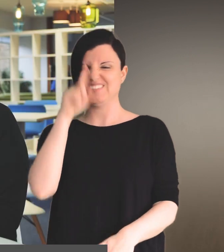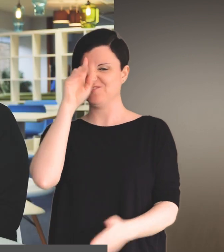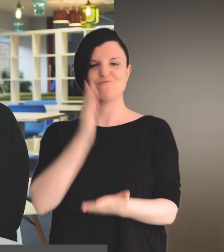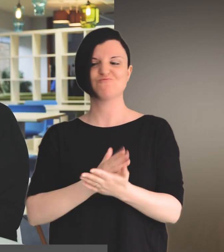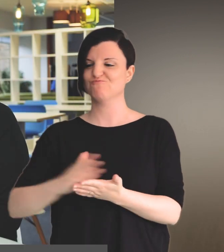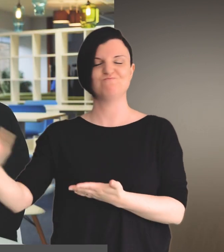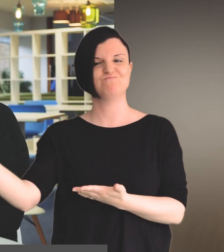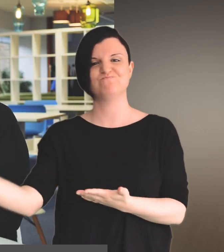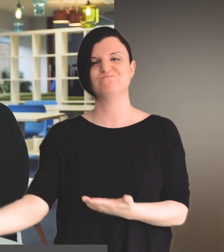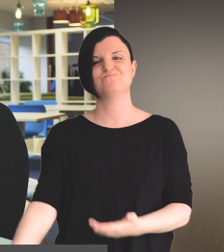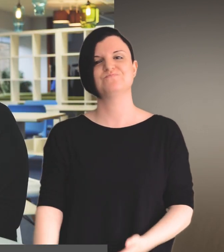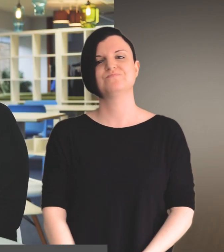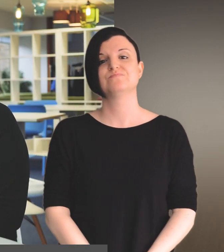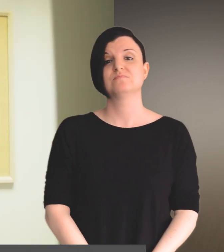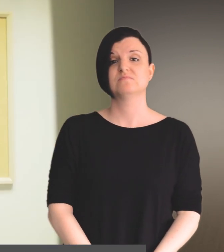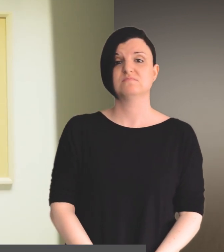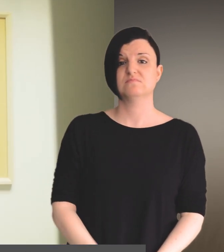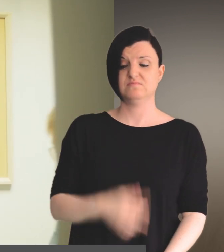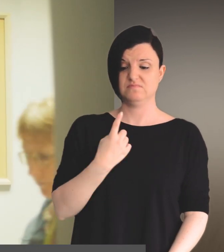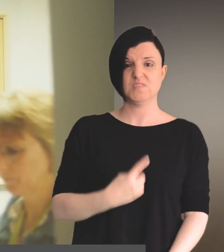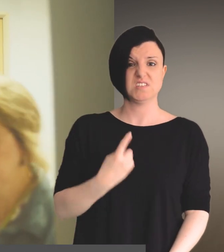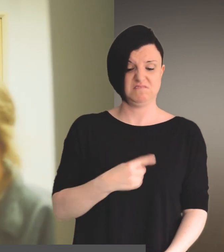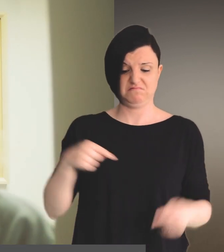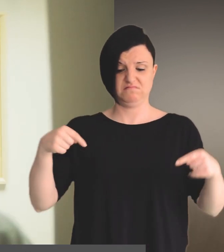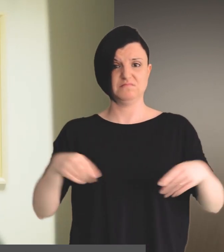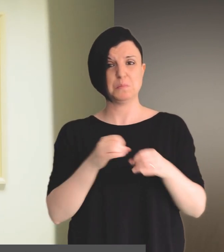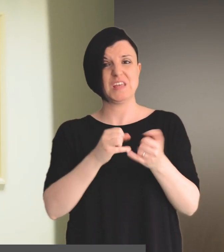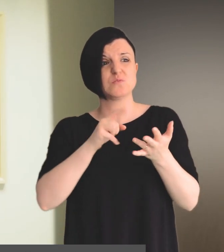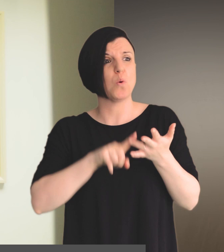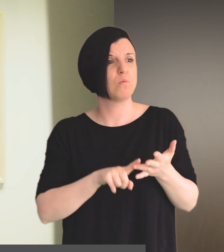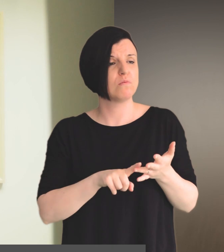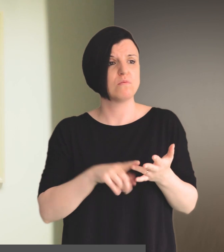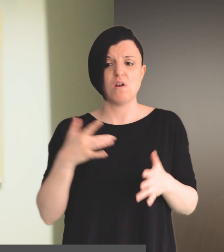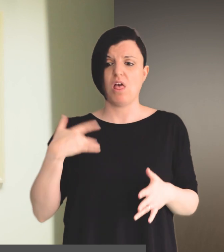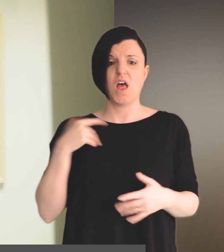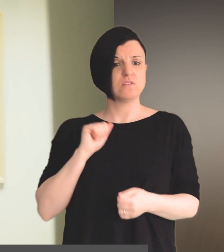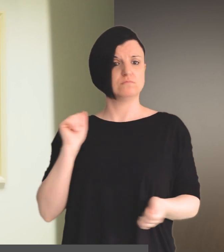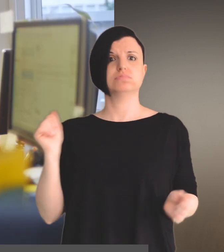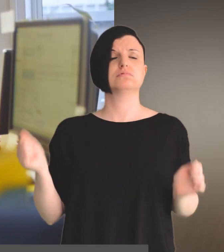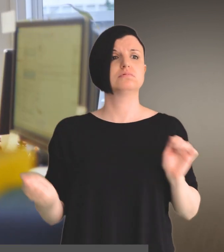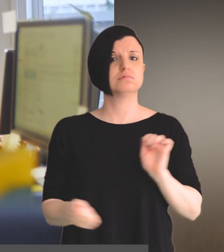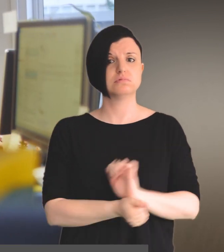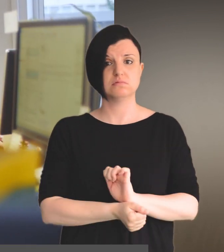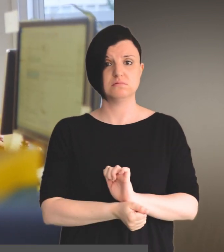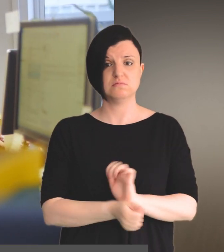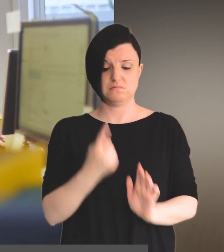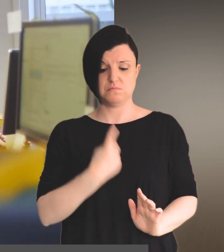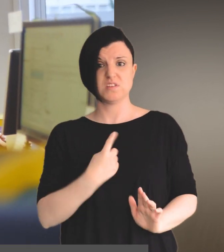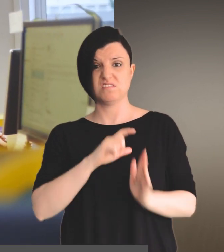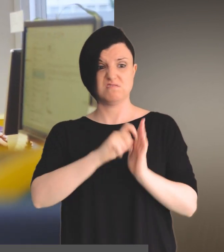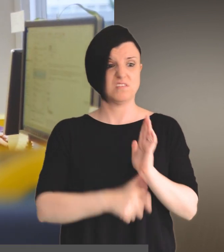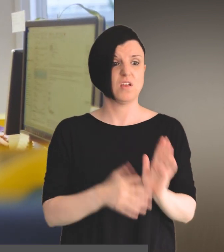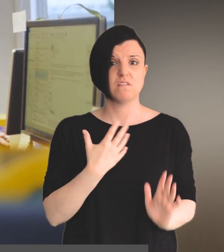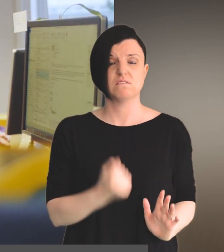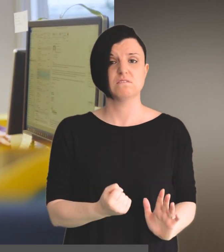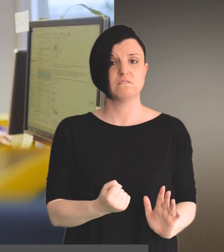true. It's been totally life-changing for me personally, just working at the BSO, because they totally understand my own disability and